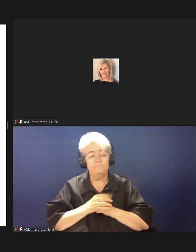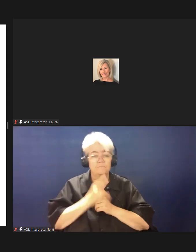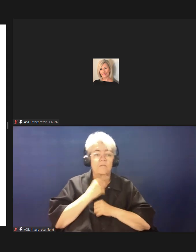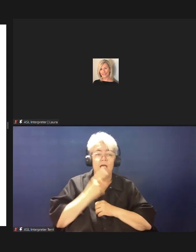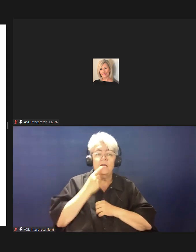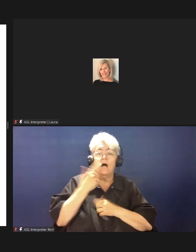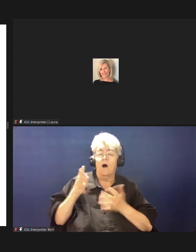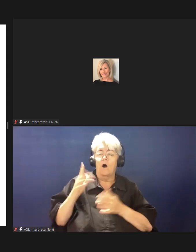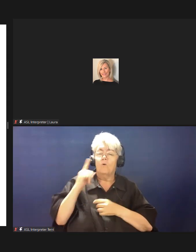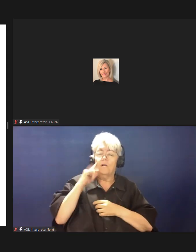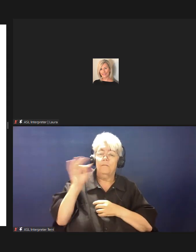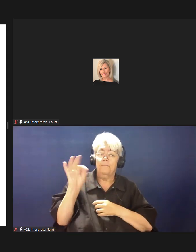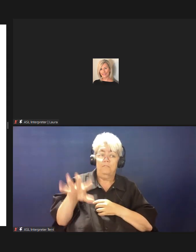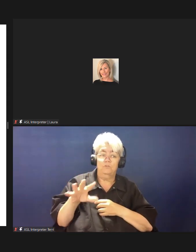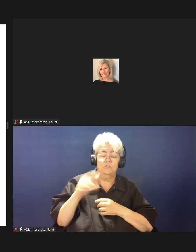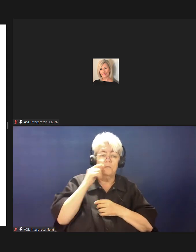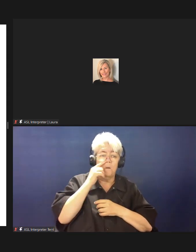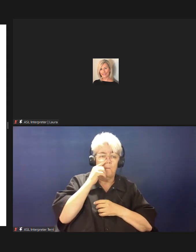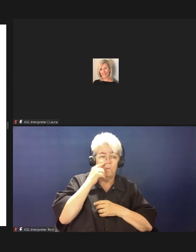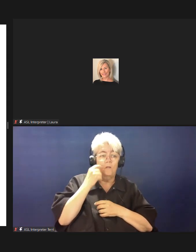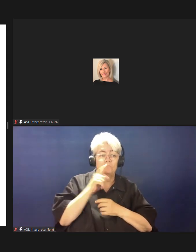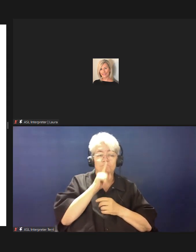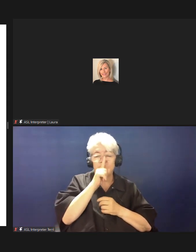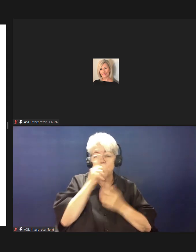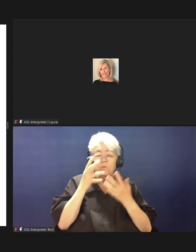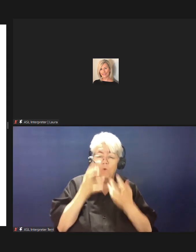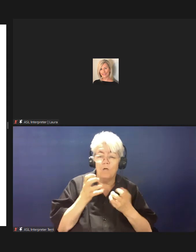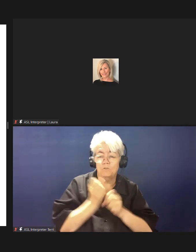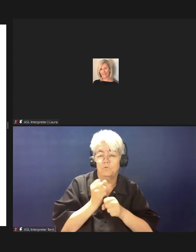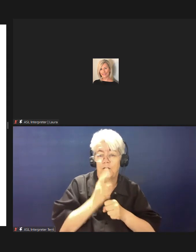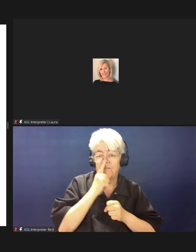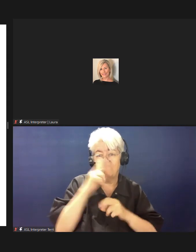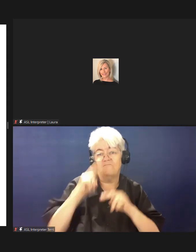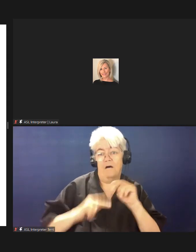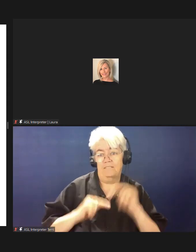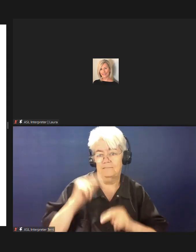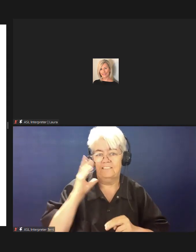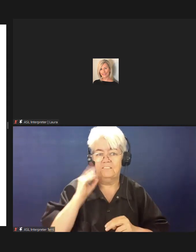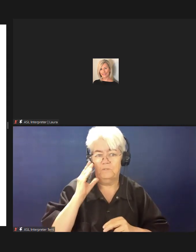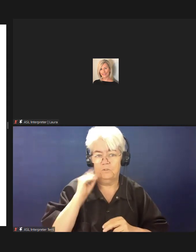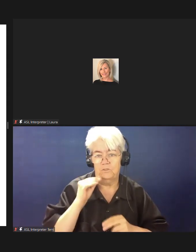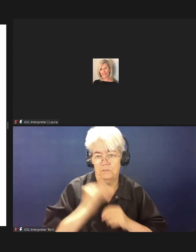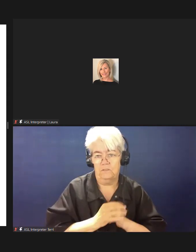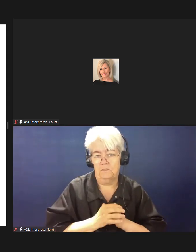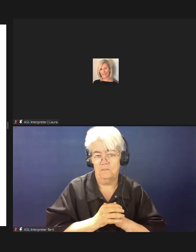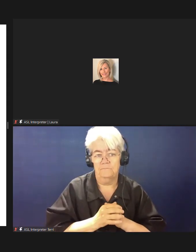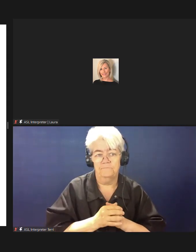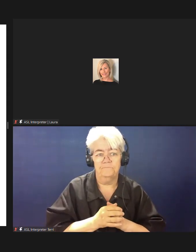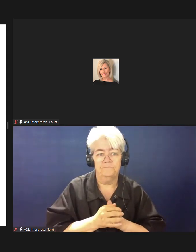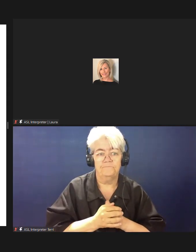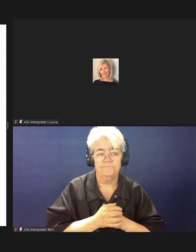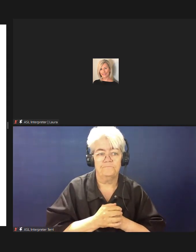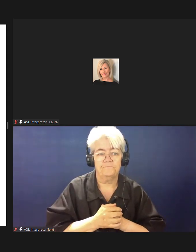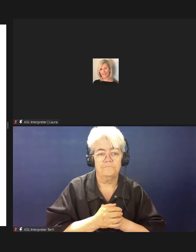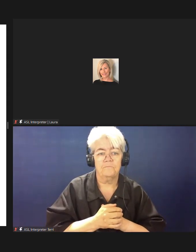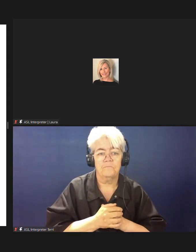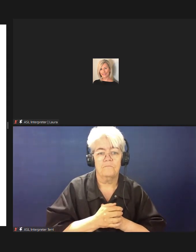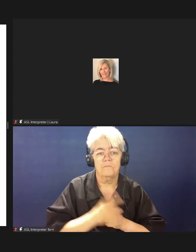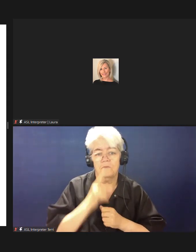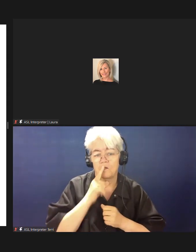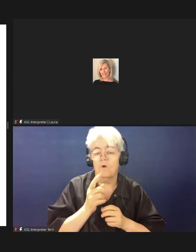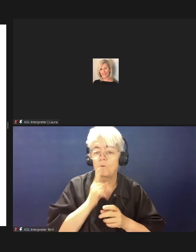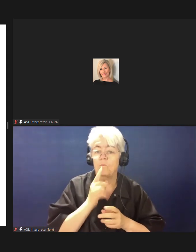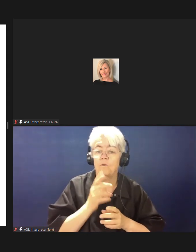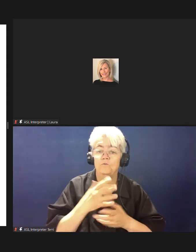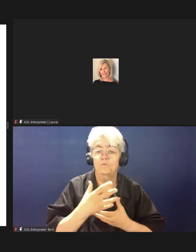it earlier, we really want to create a fun feeling around the screening activity. So we want to position